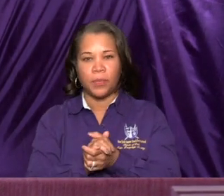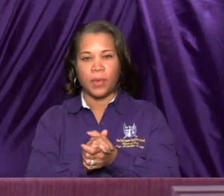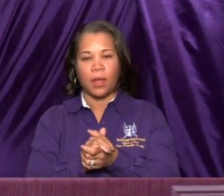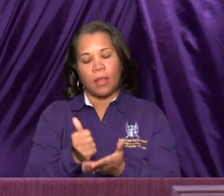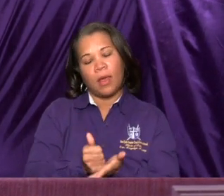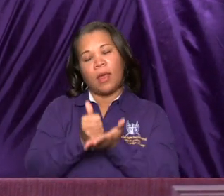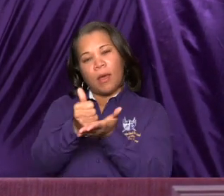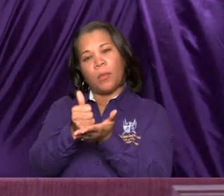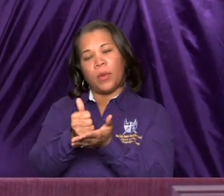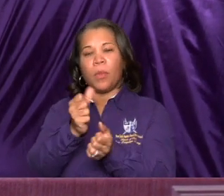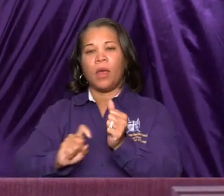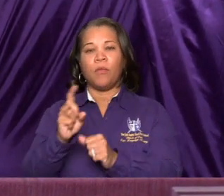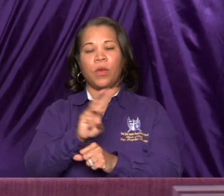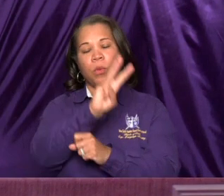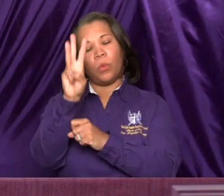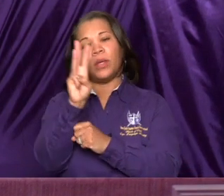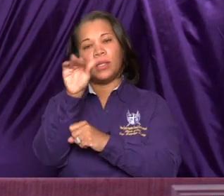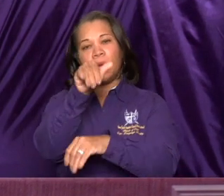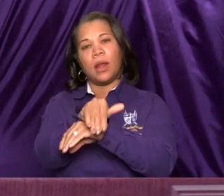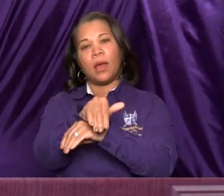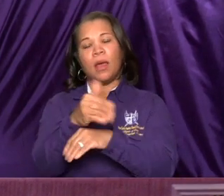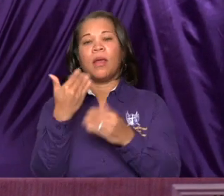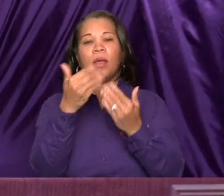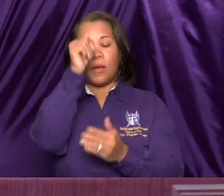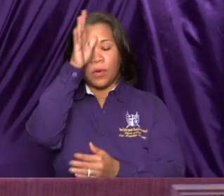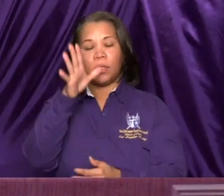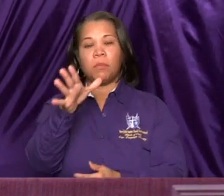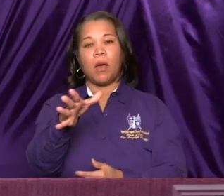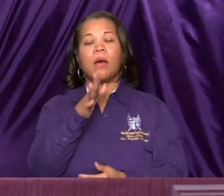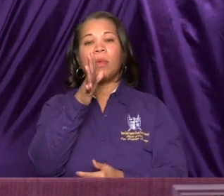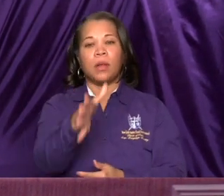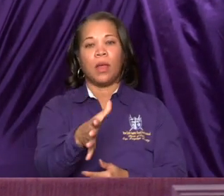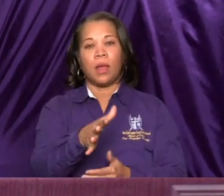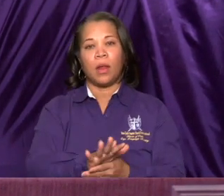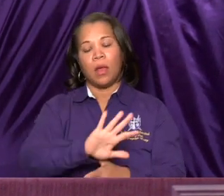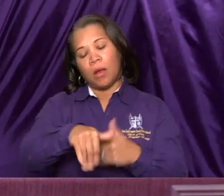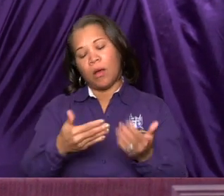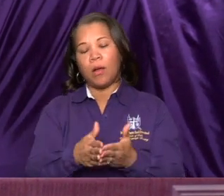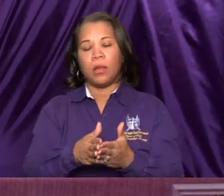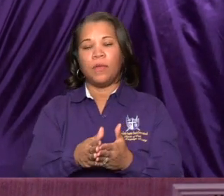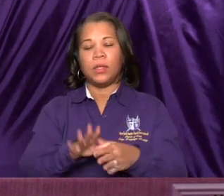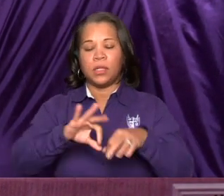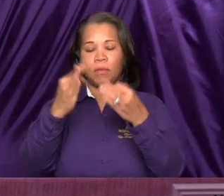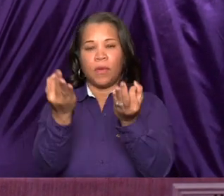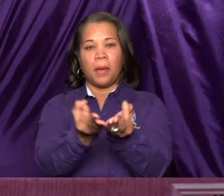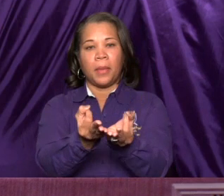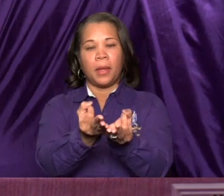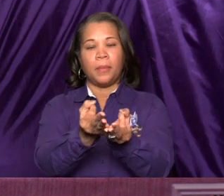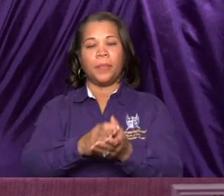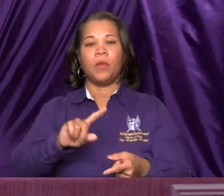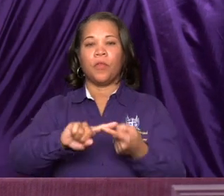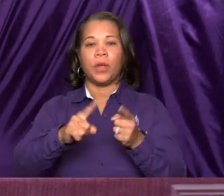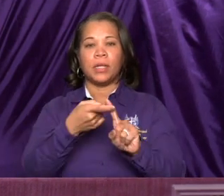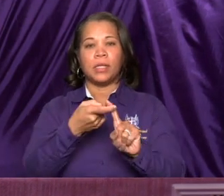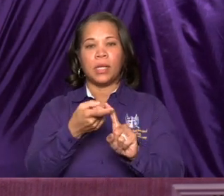every Wednesday night. I want to thank God for my mom, my dad, my siblings, and a host of relatives and friends.